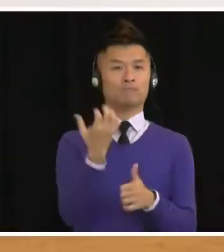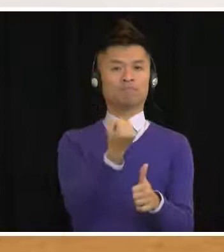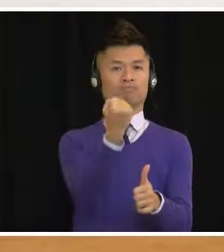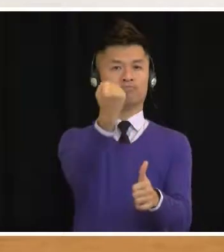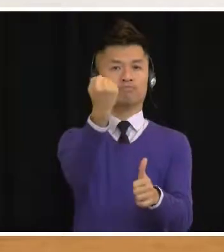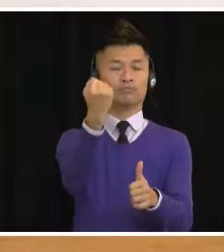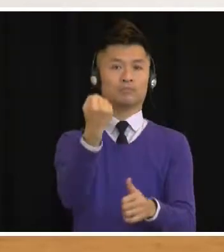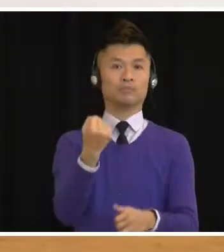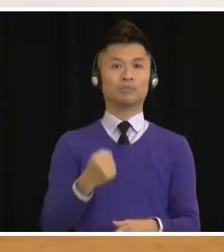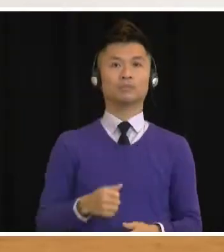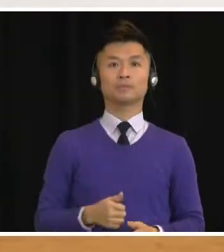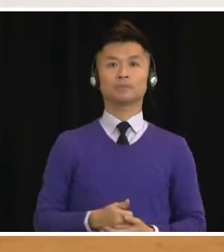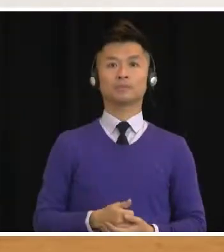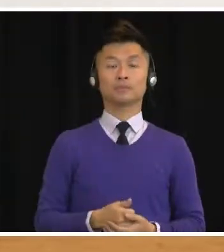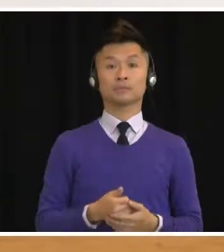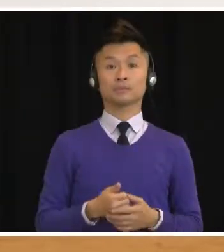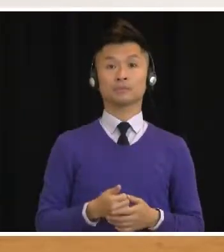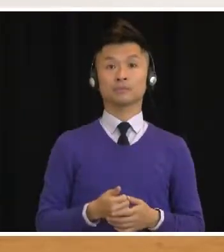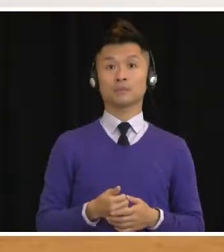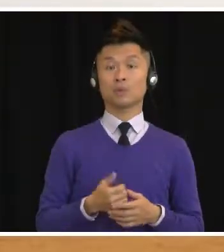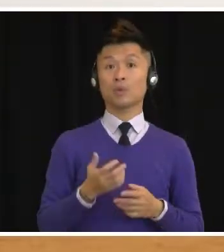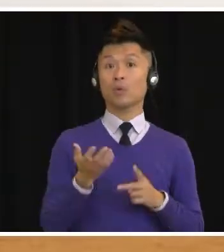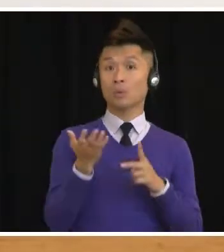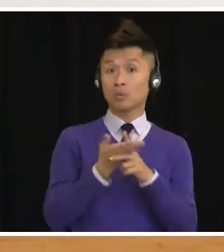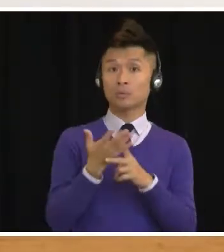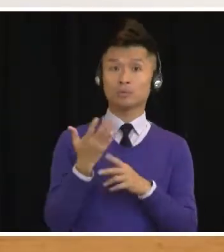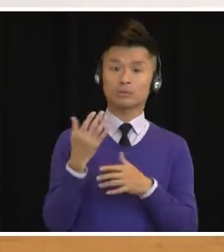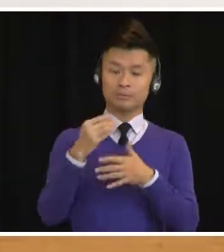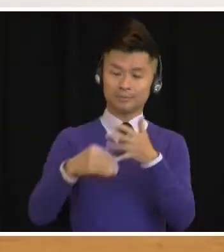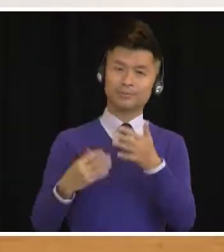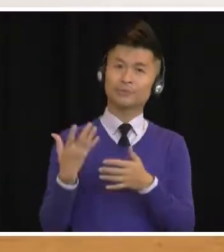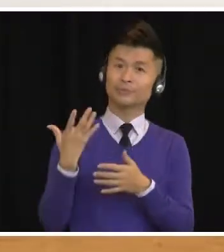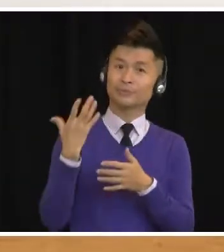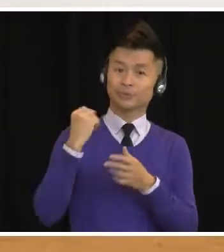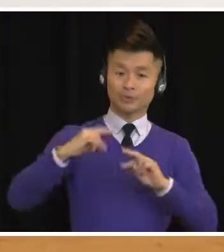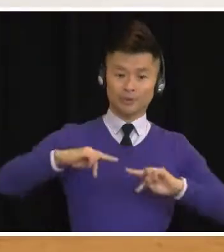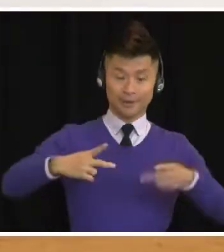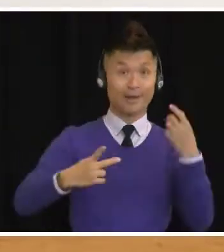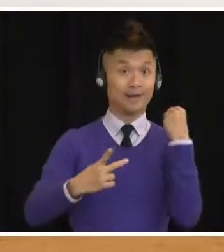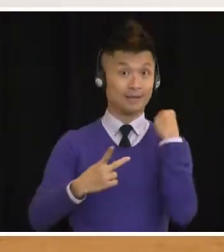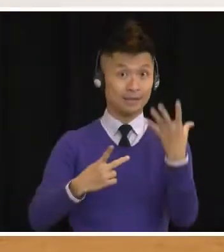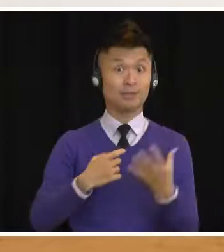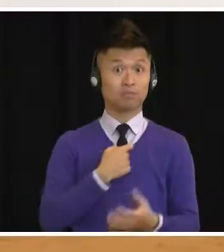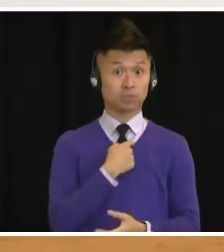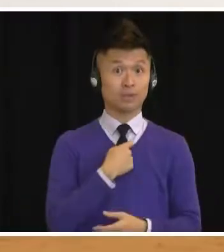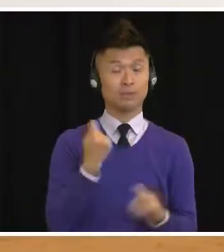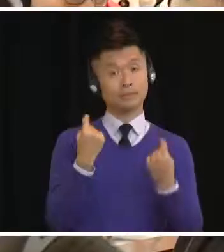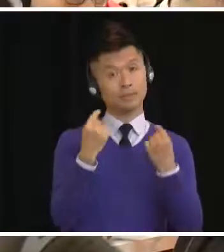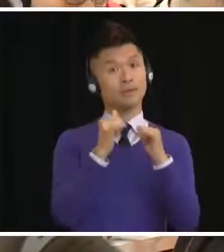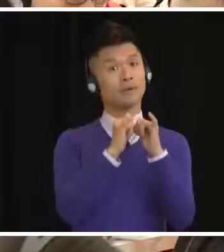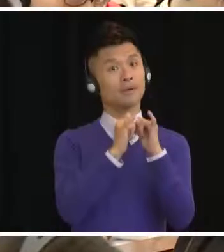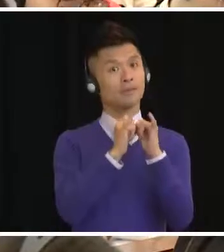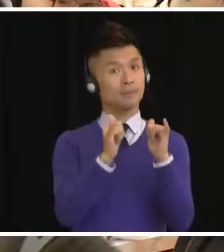the understanding that children they are the subjects of rights.